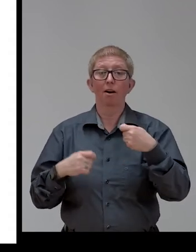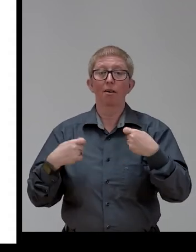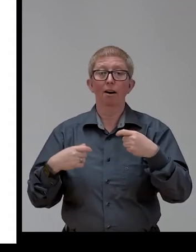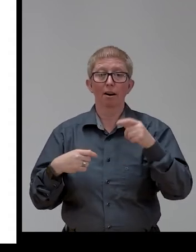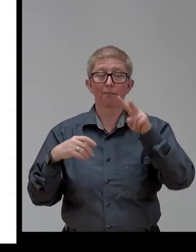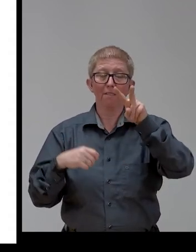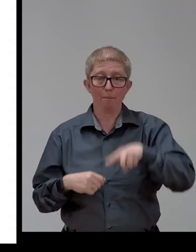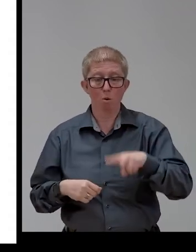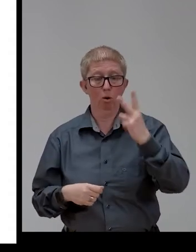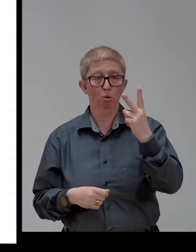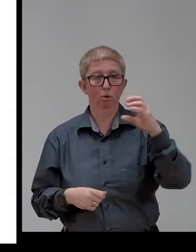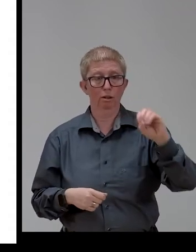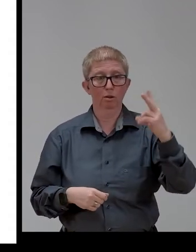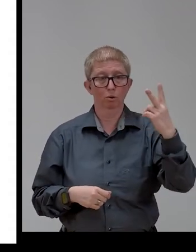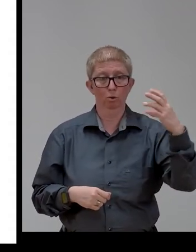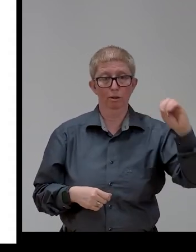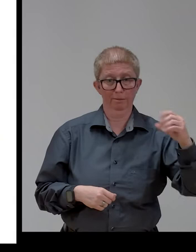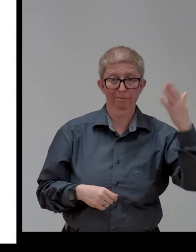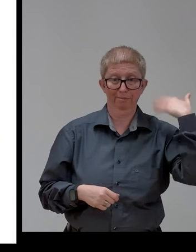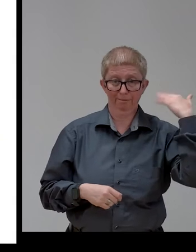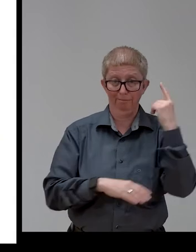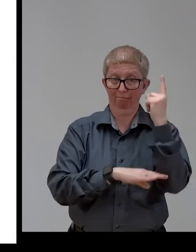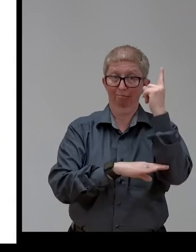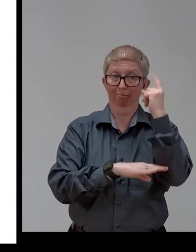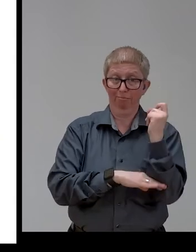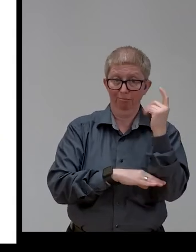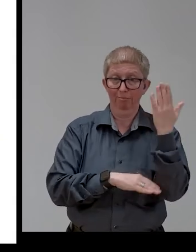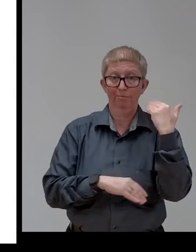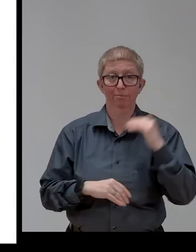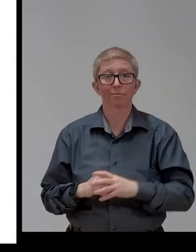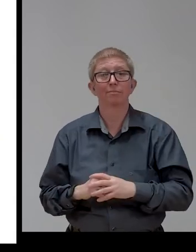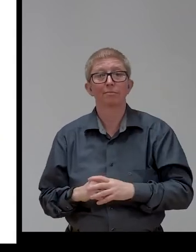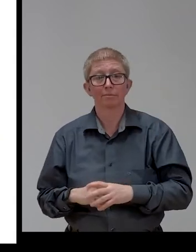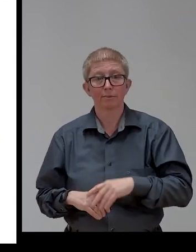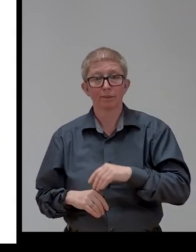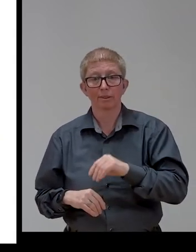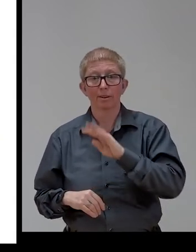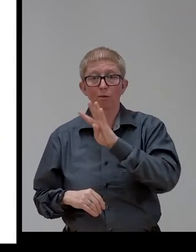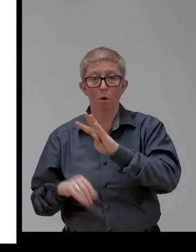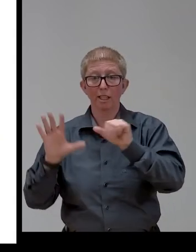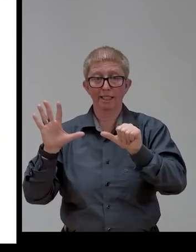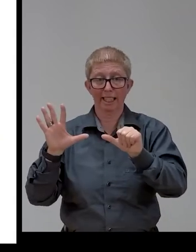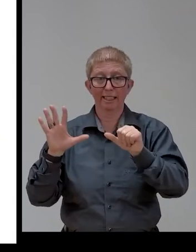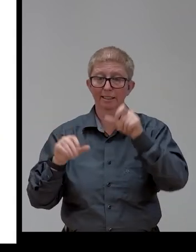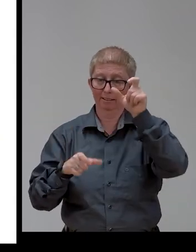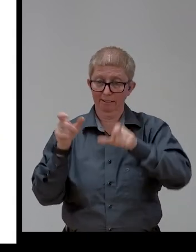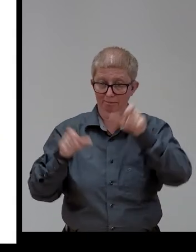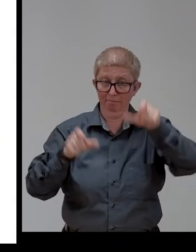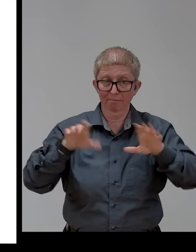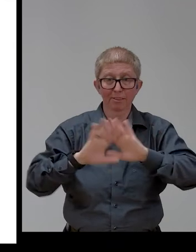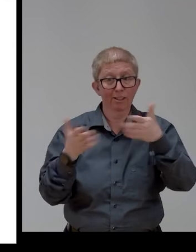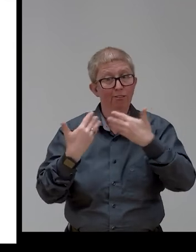were able to award 46 grants amounting 140,000 euros.